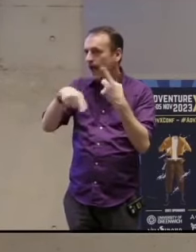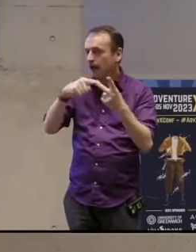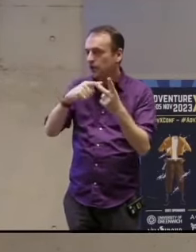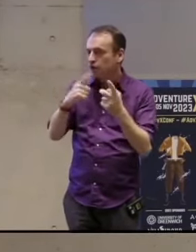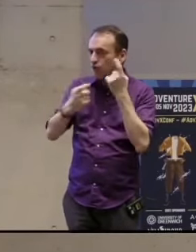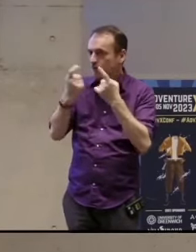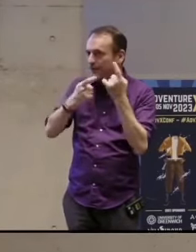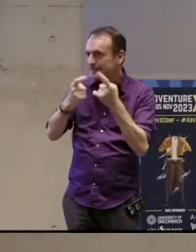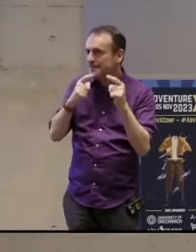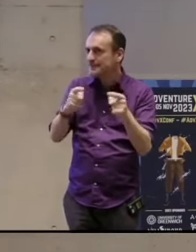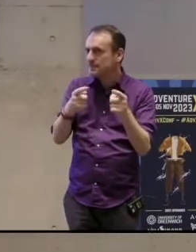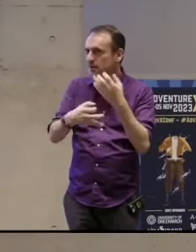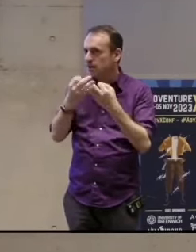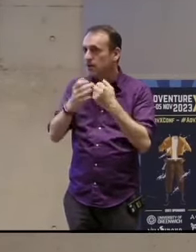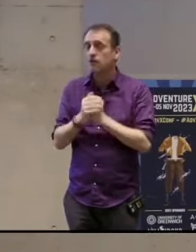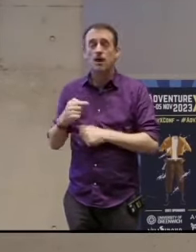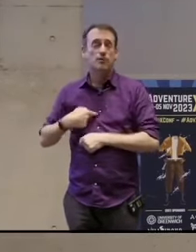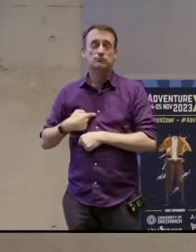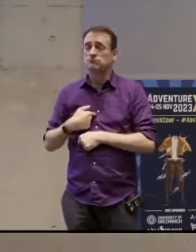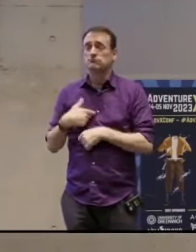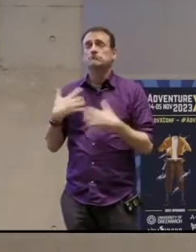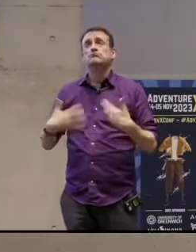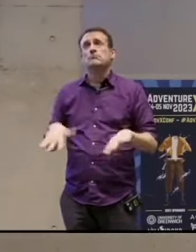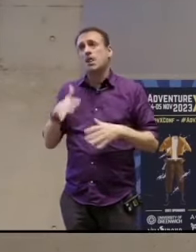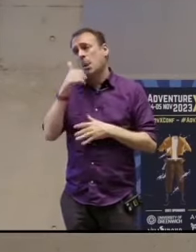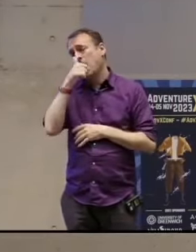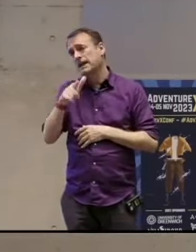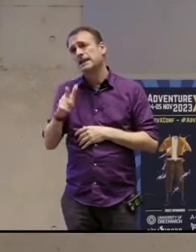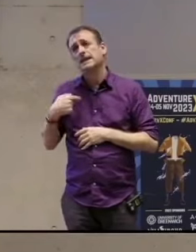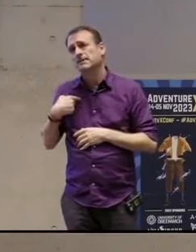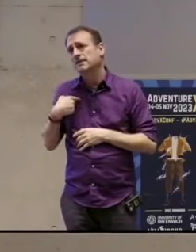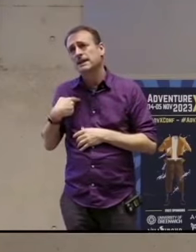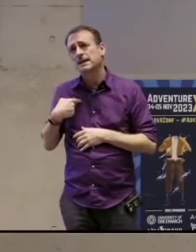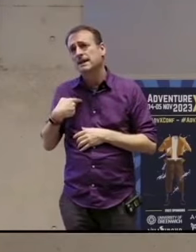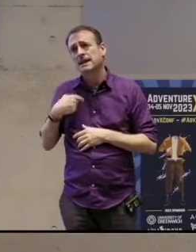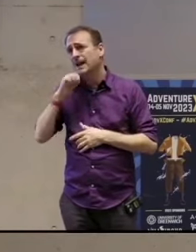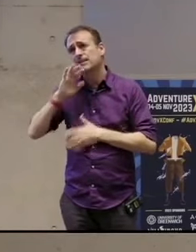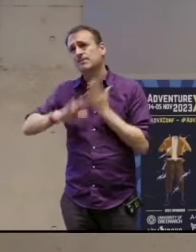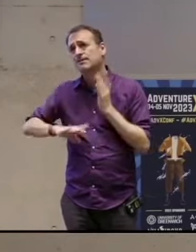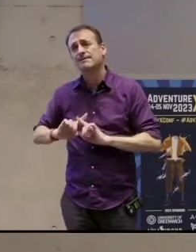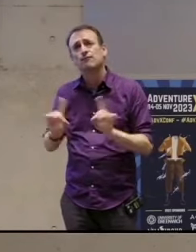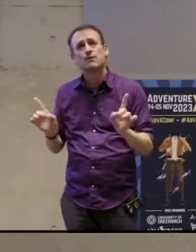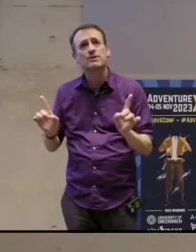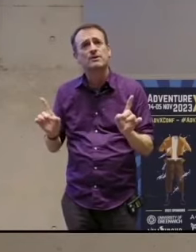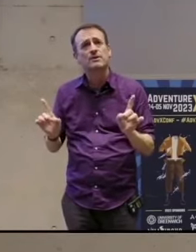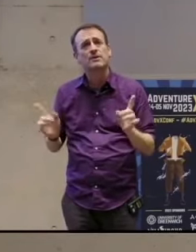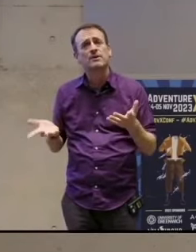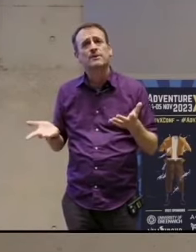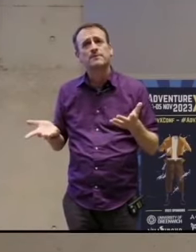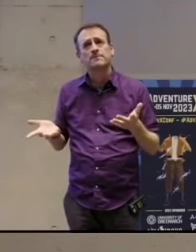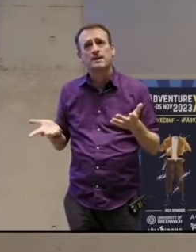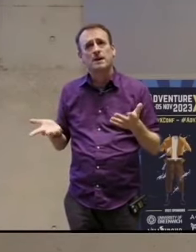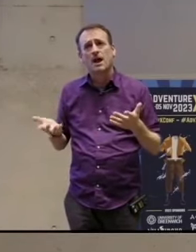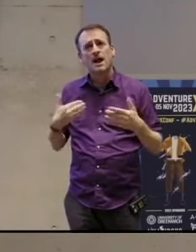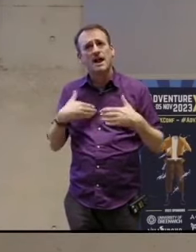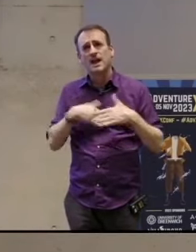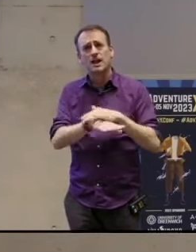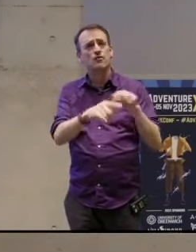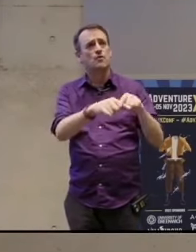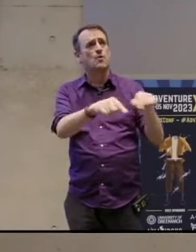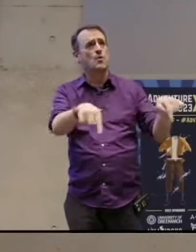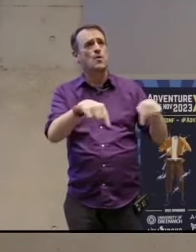lucky to have not really had that experience where I feel like I'm the